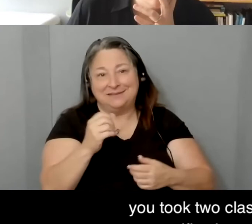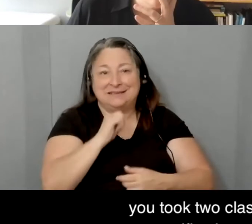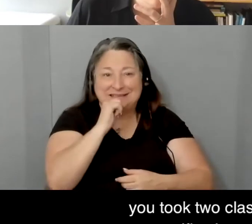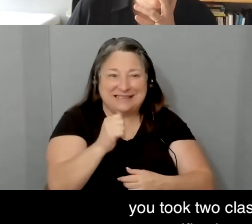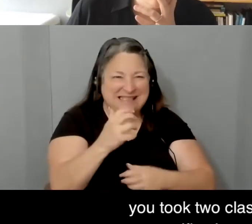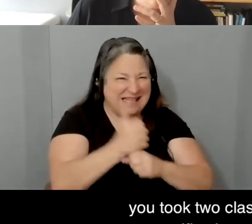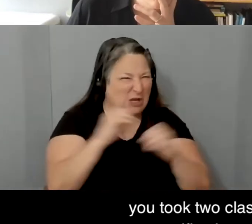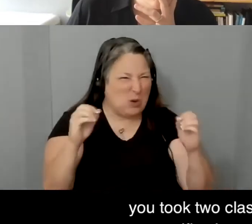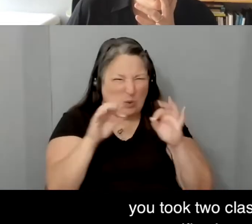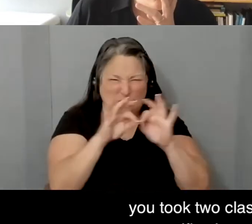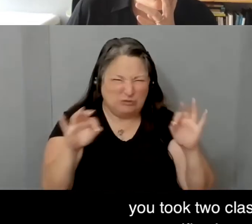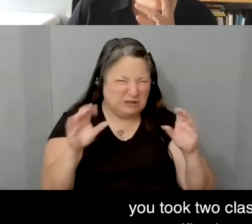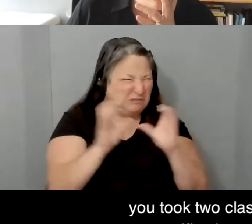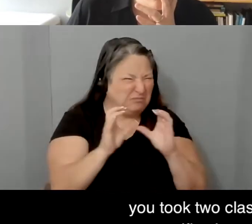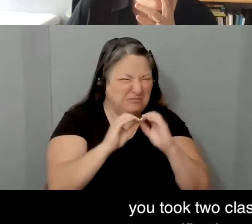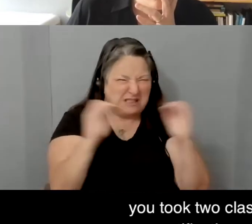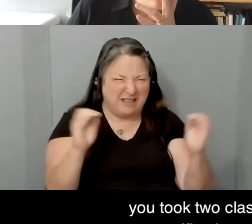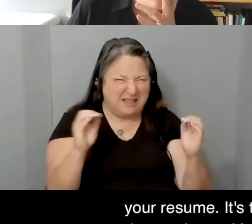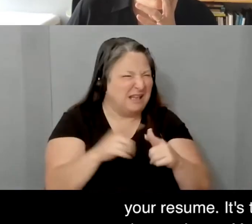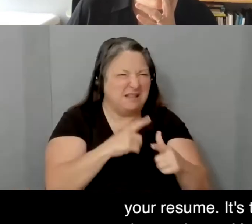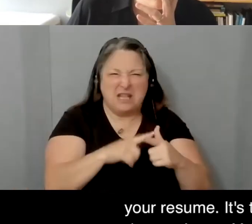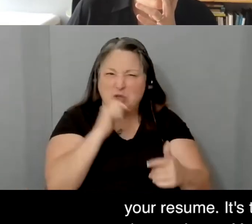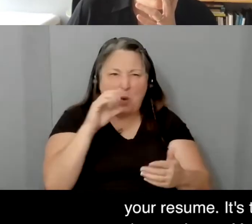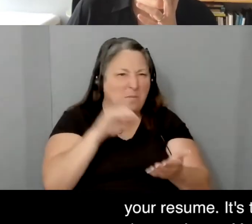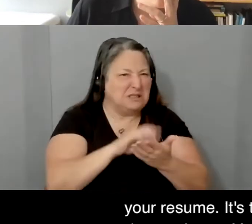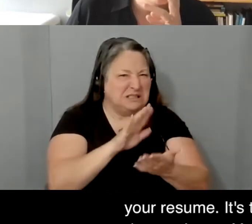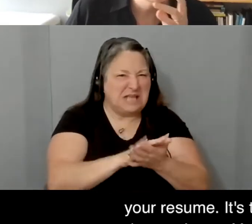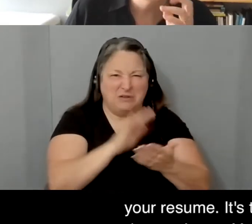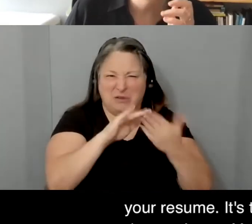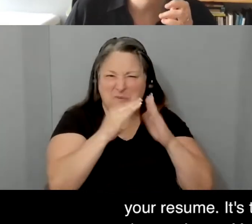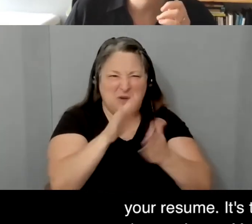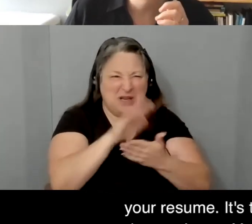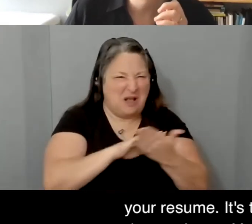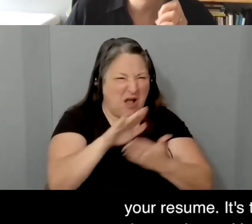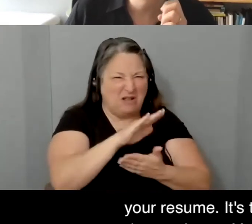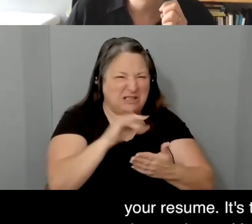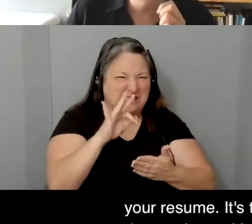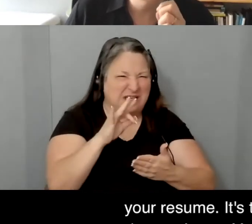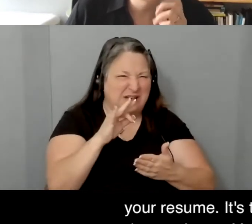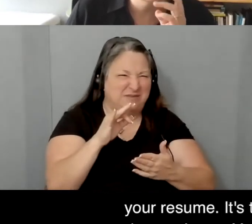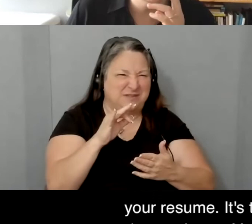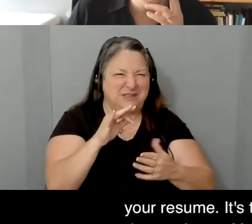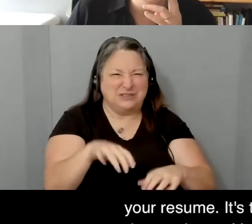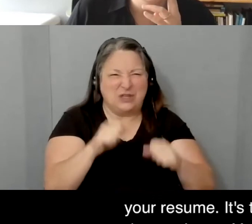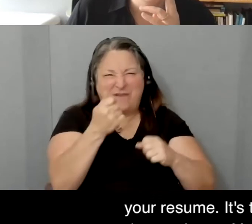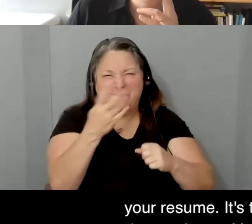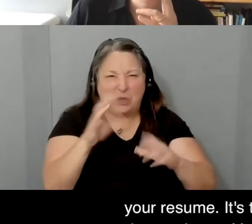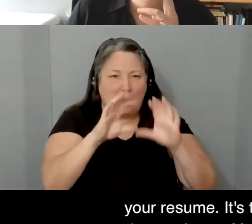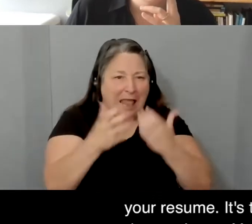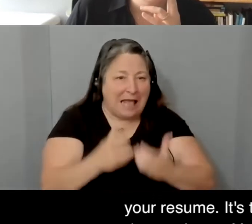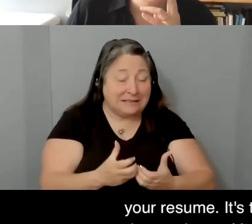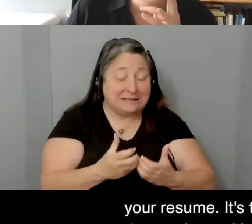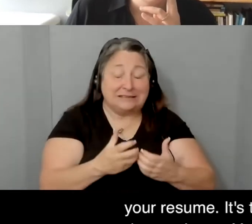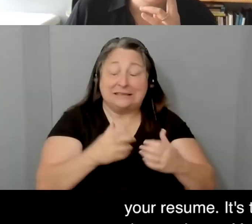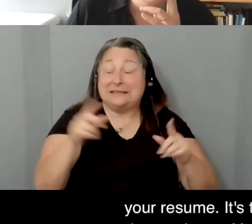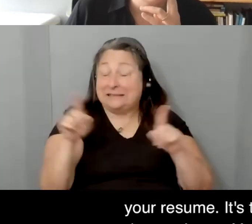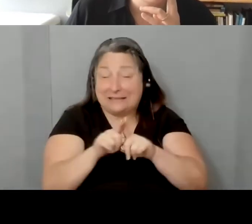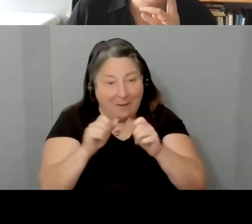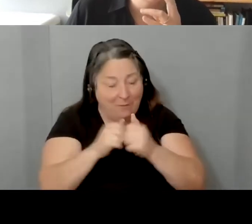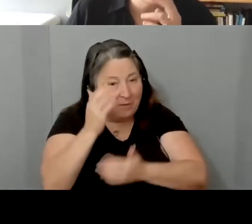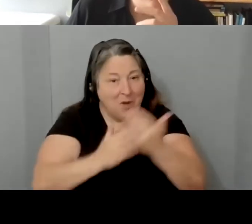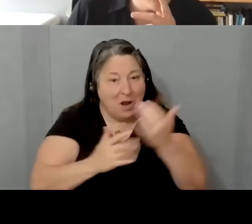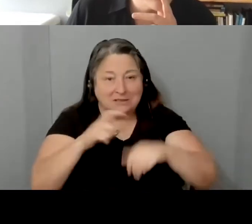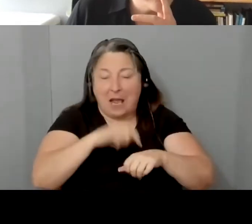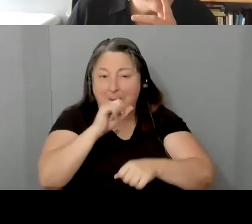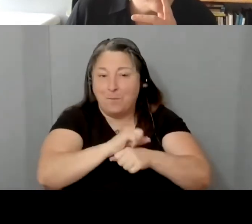get any certifications, then it doesn't need to go on your resume. It's the same thing with part-time work experience. You might have worked